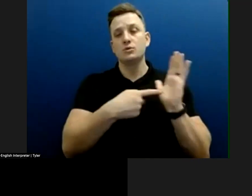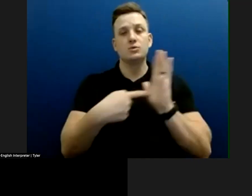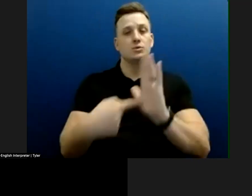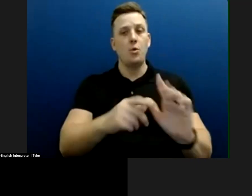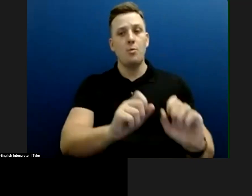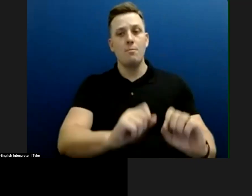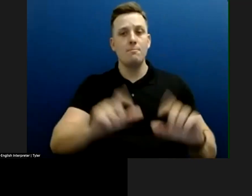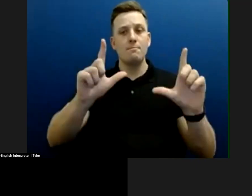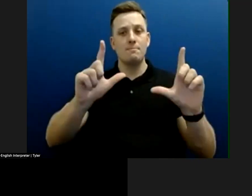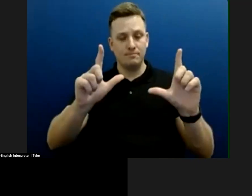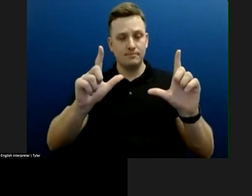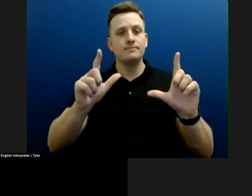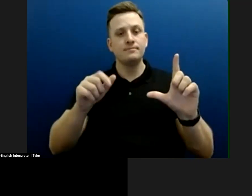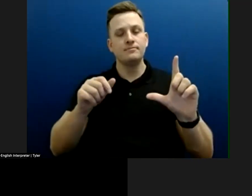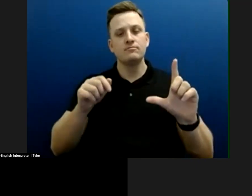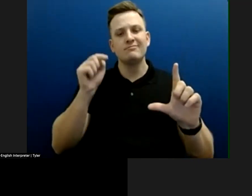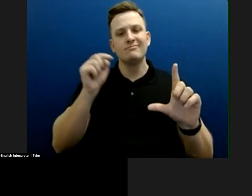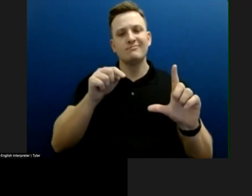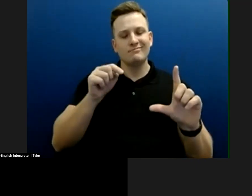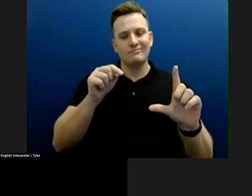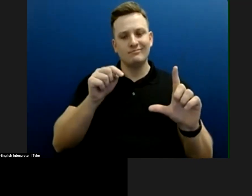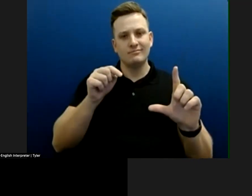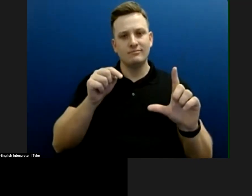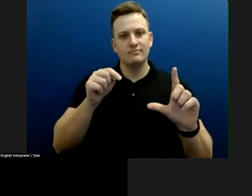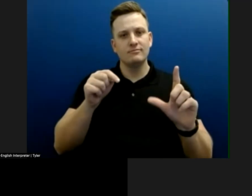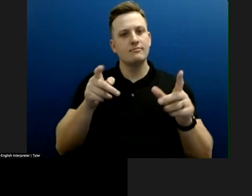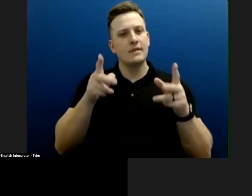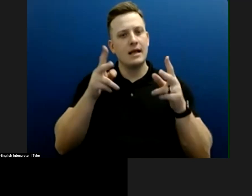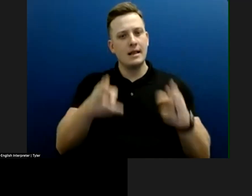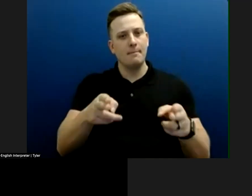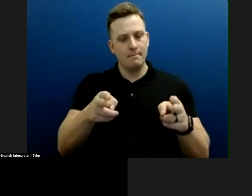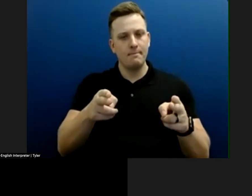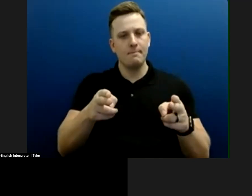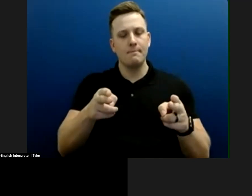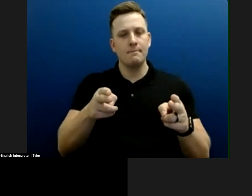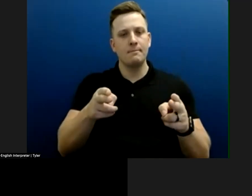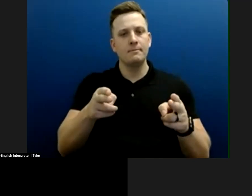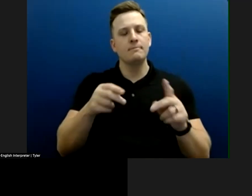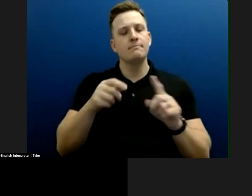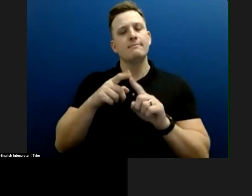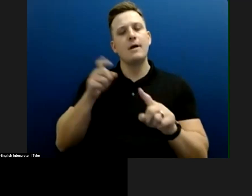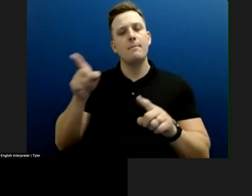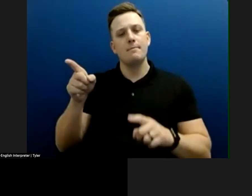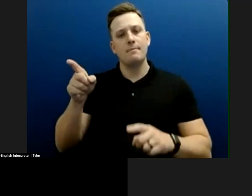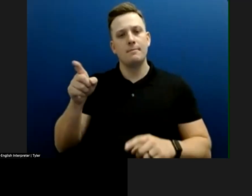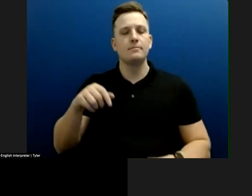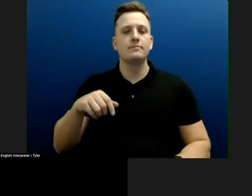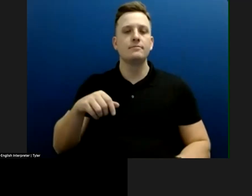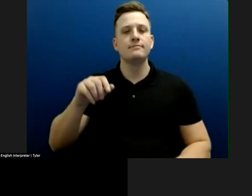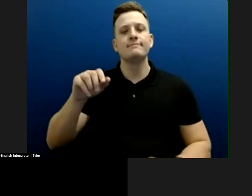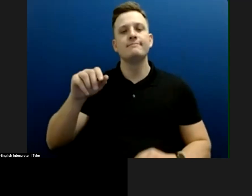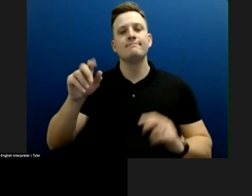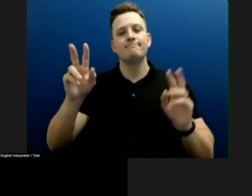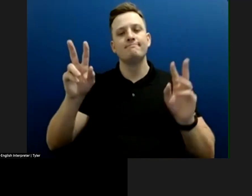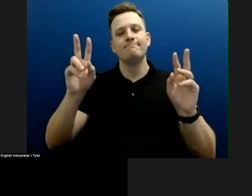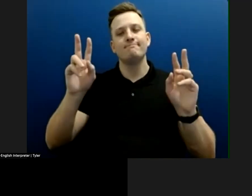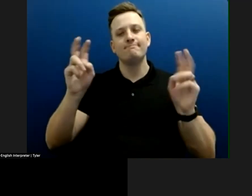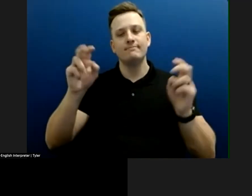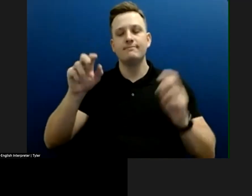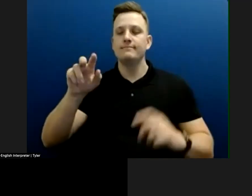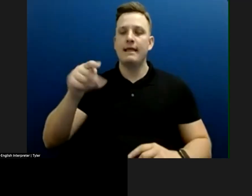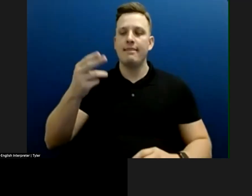video that comes from a publication called The Connected